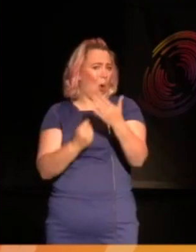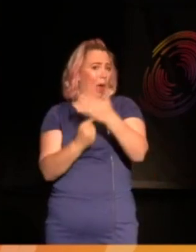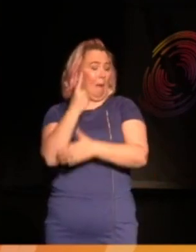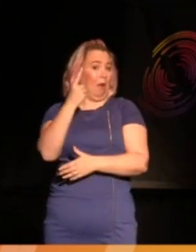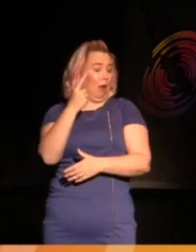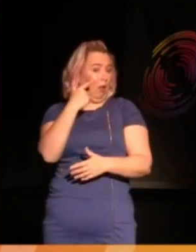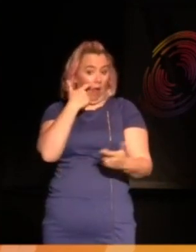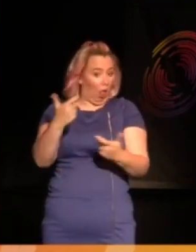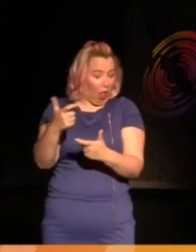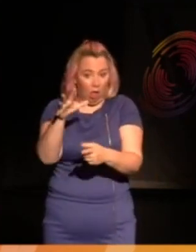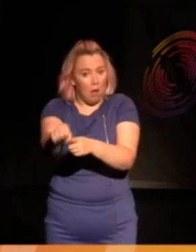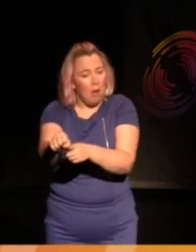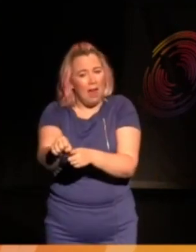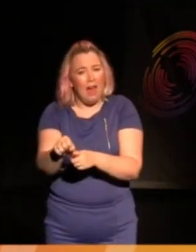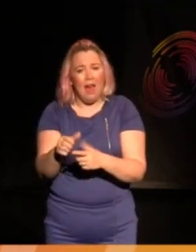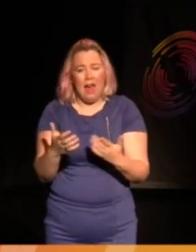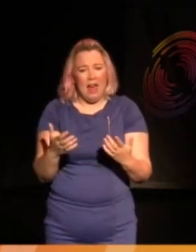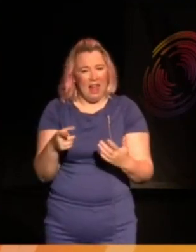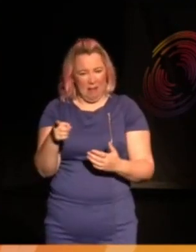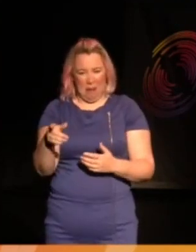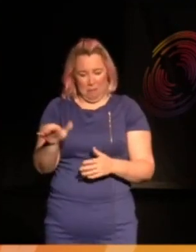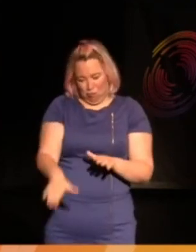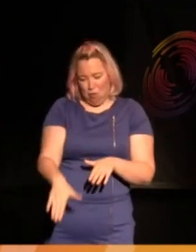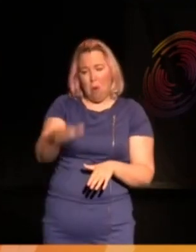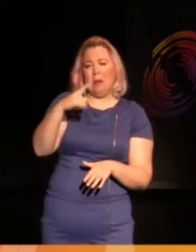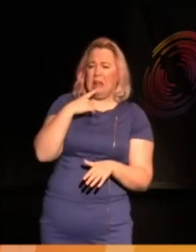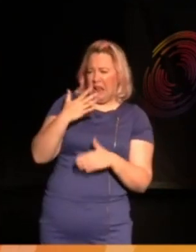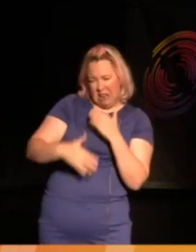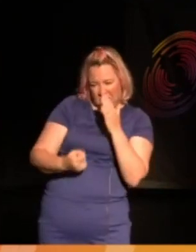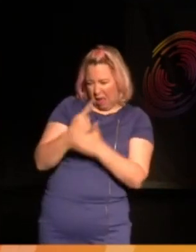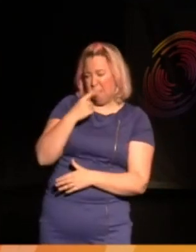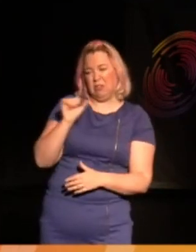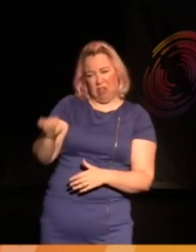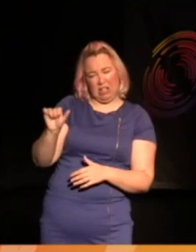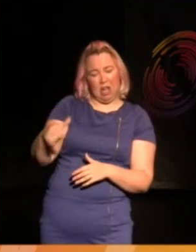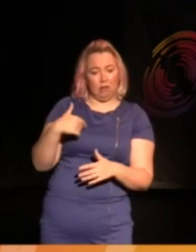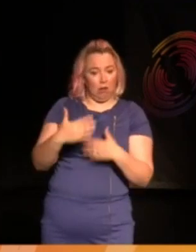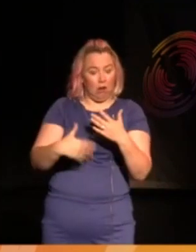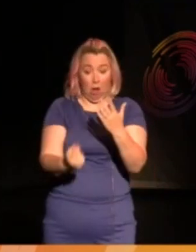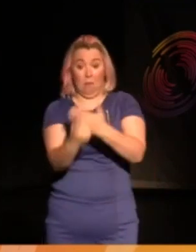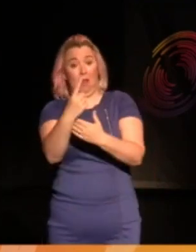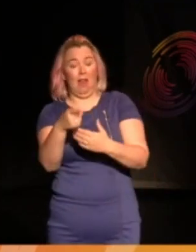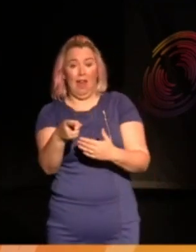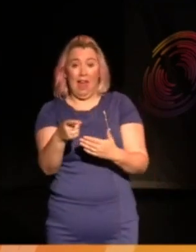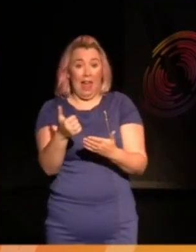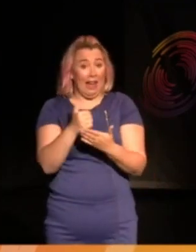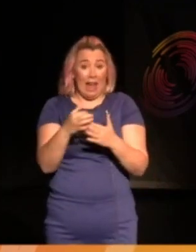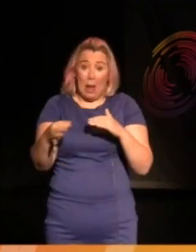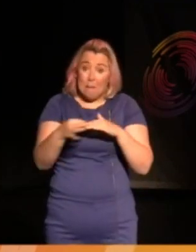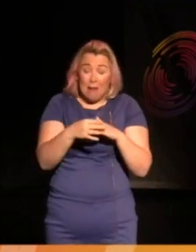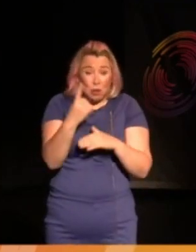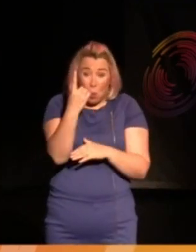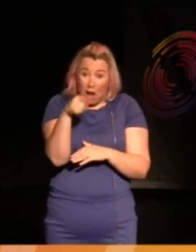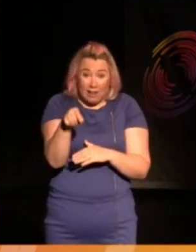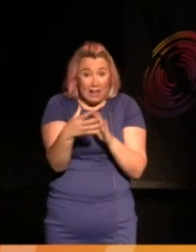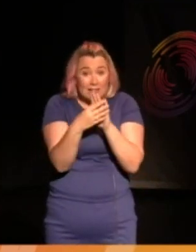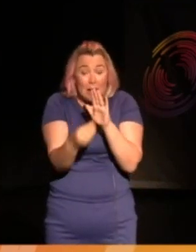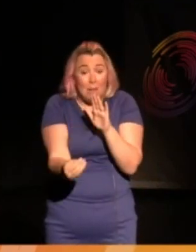Something that people would have said, well, this is never going to happen. Actually, gay marriage being one of those